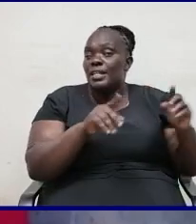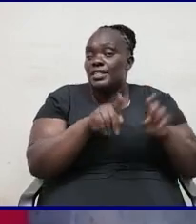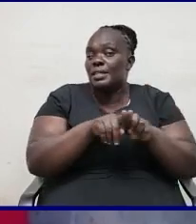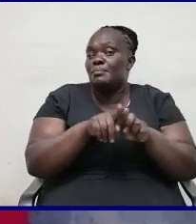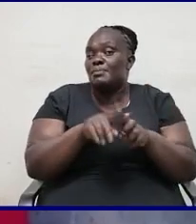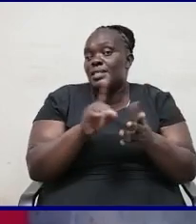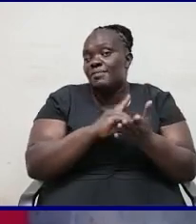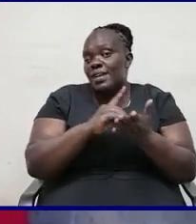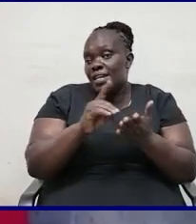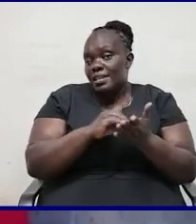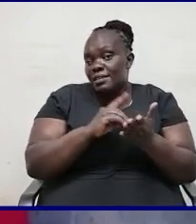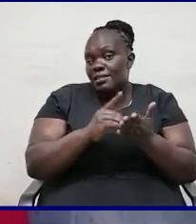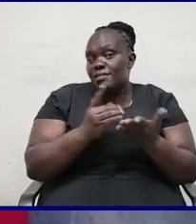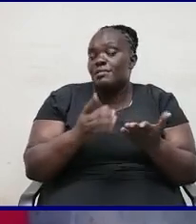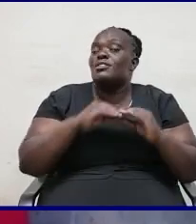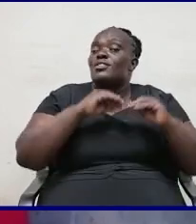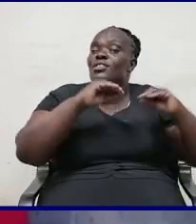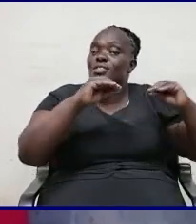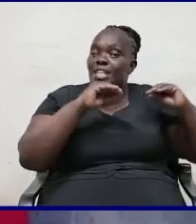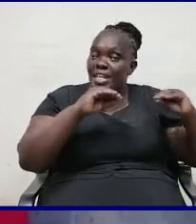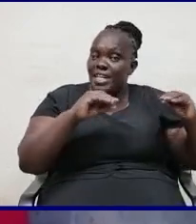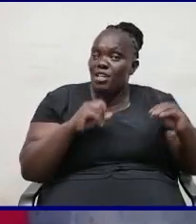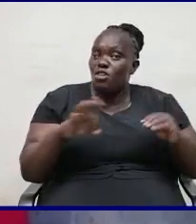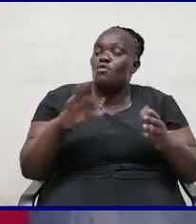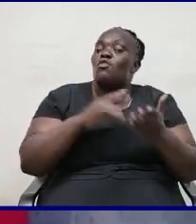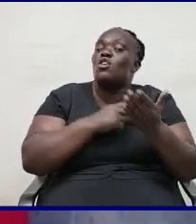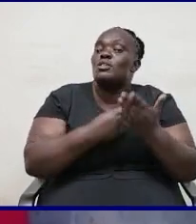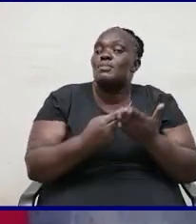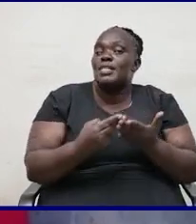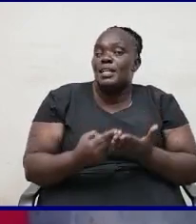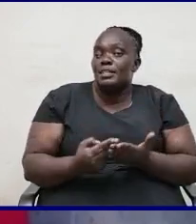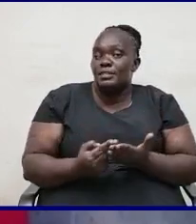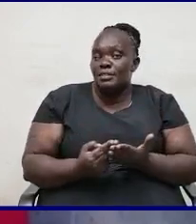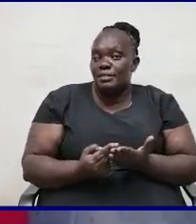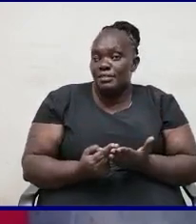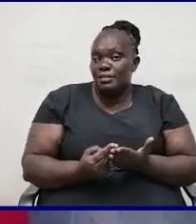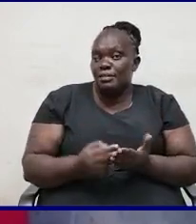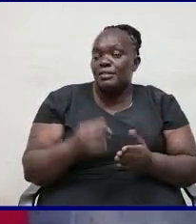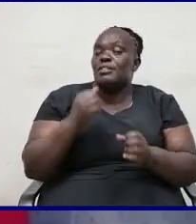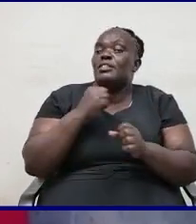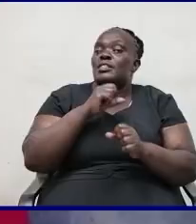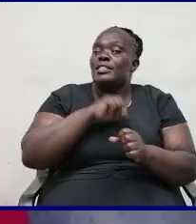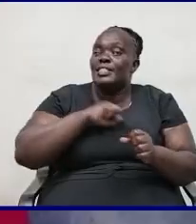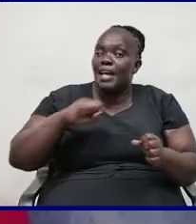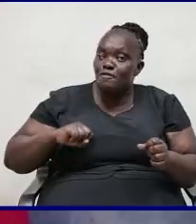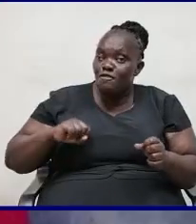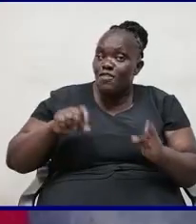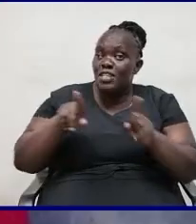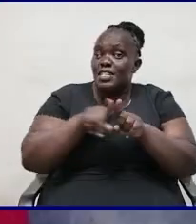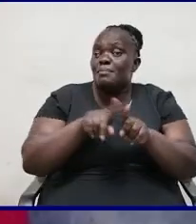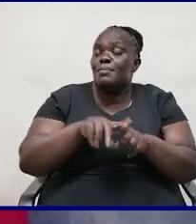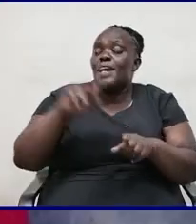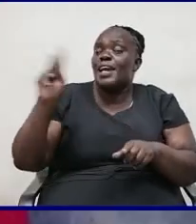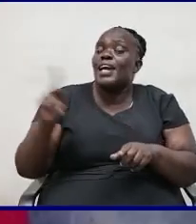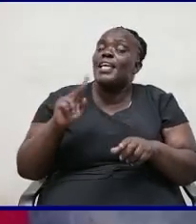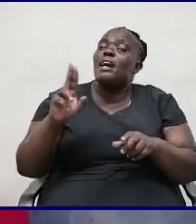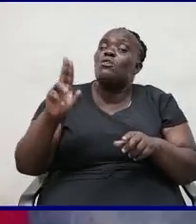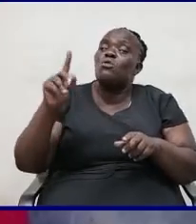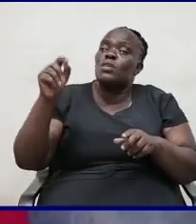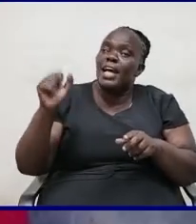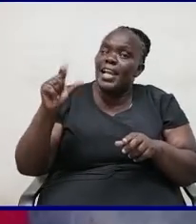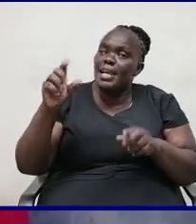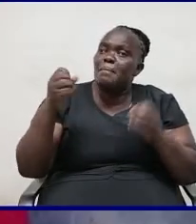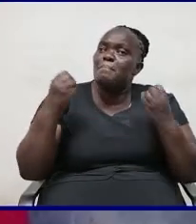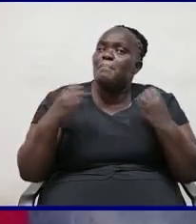The department oversees training of hospitality, staff, of course, through Kenya Military College, and of course